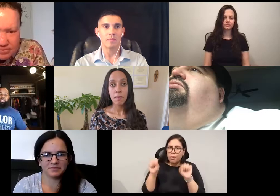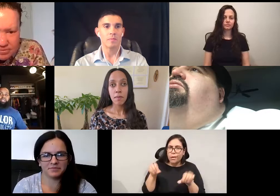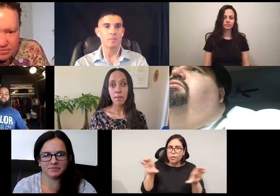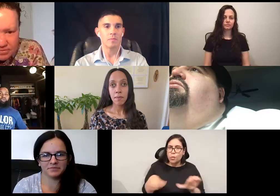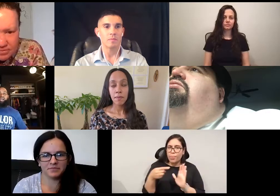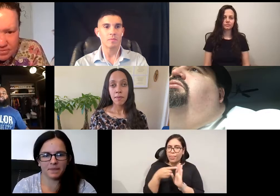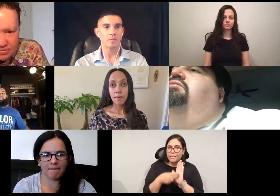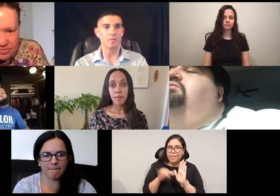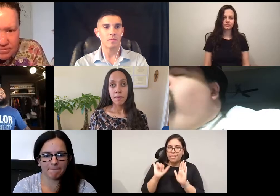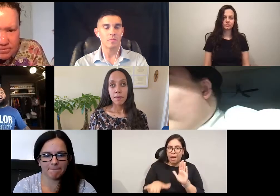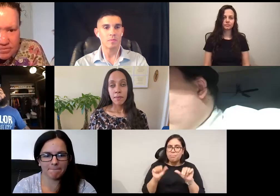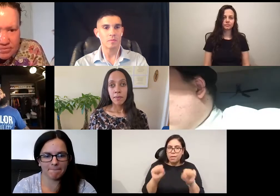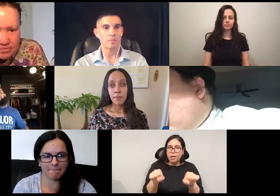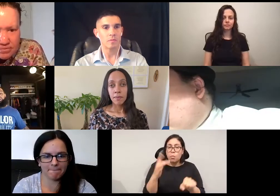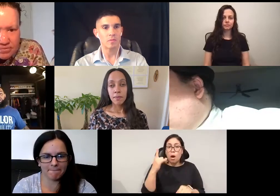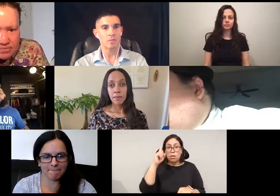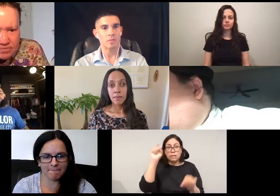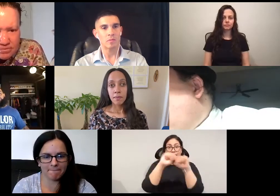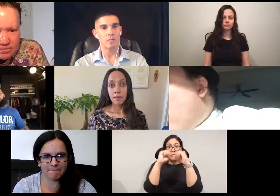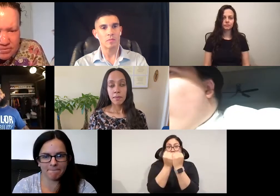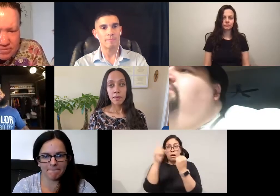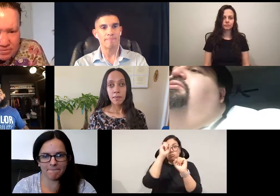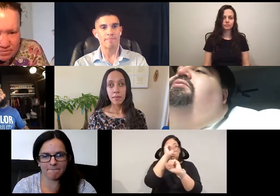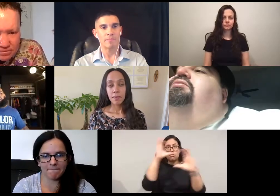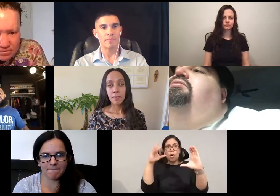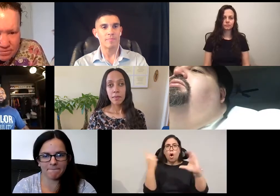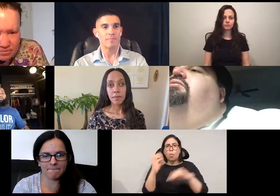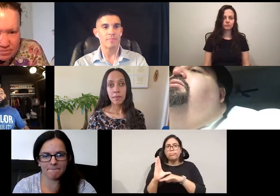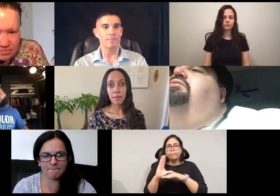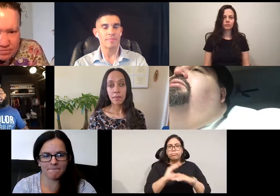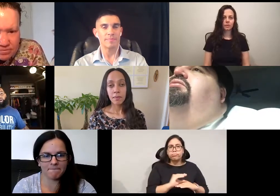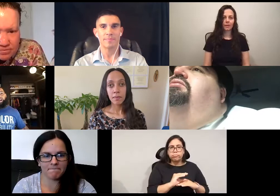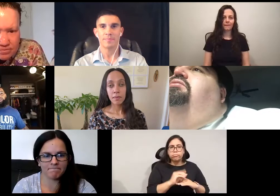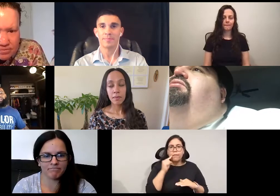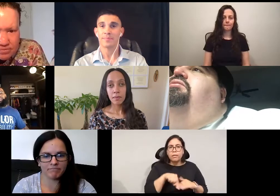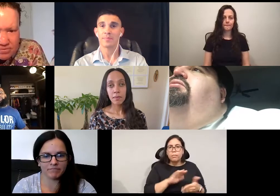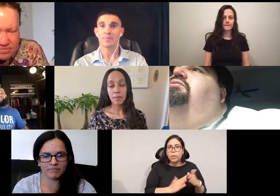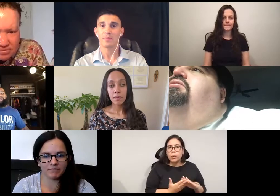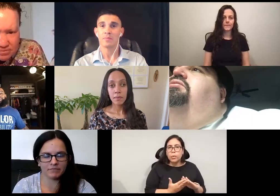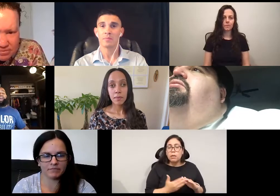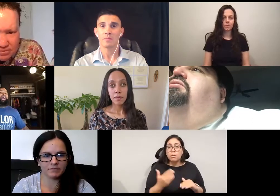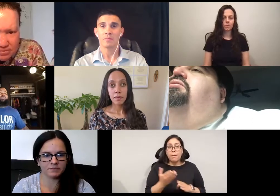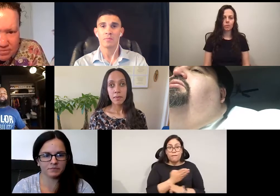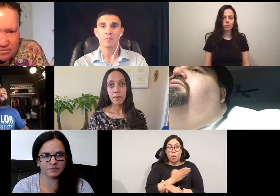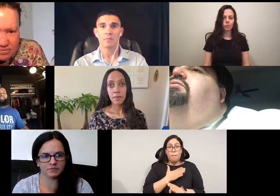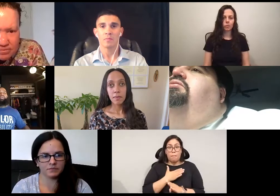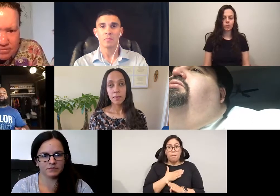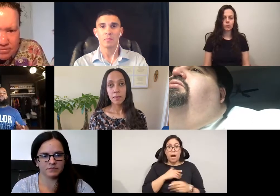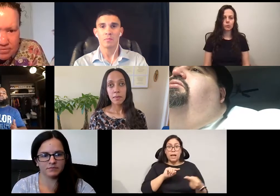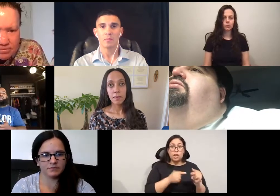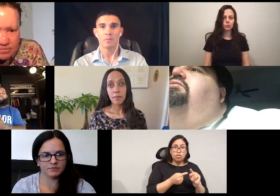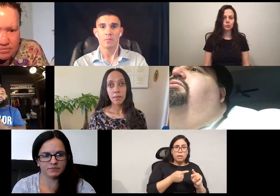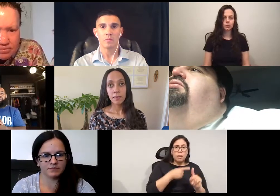because the social constructs have always been debilitating for this community before I acquired my injury and even after.